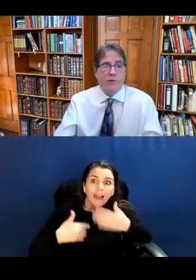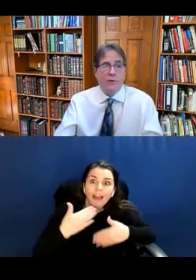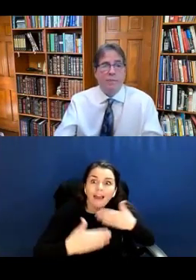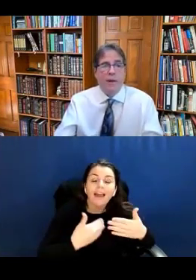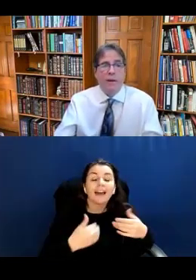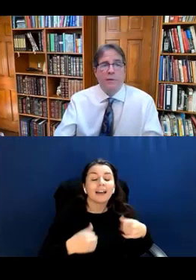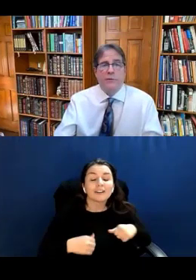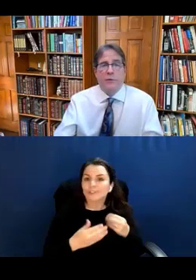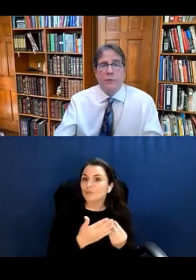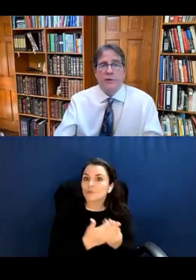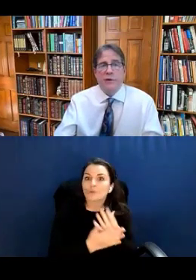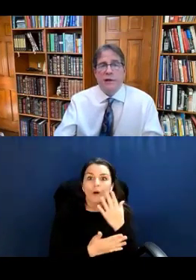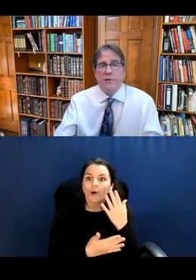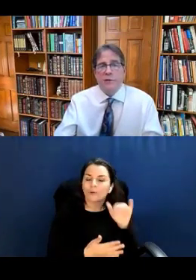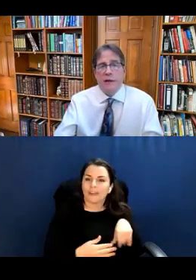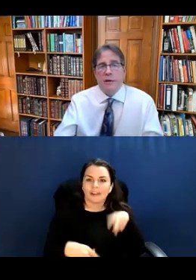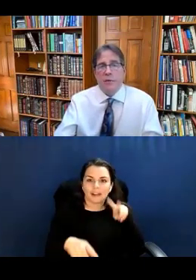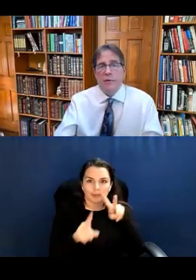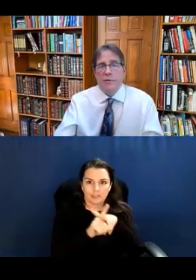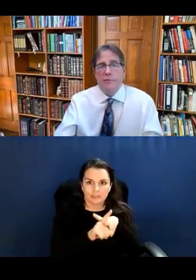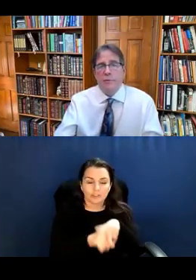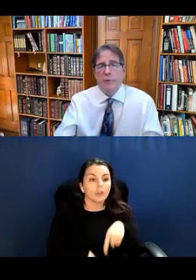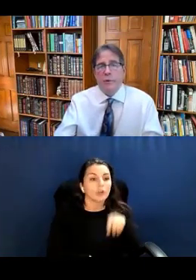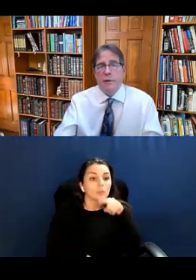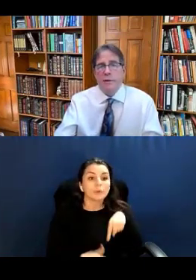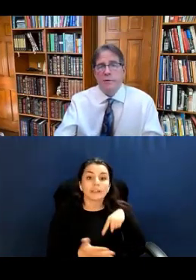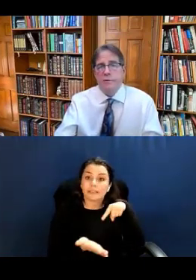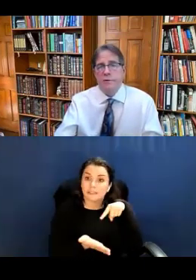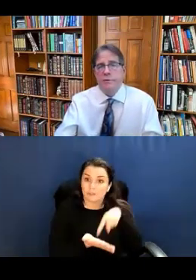review system. So the receipt dates for K awards are